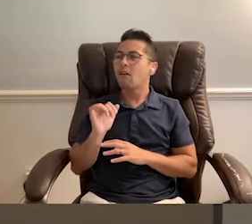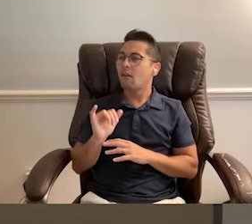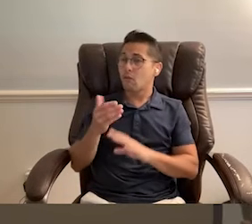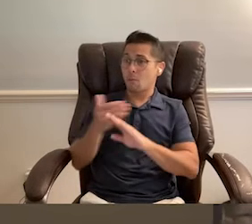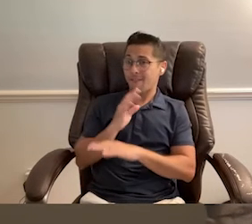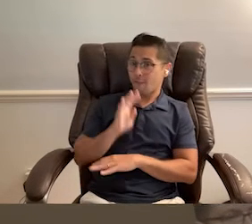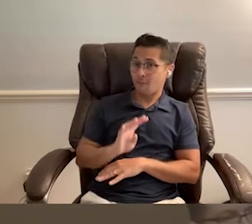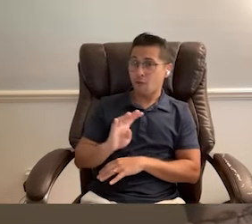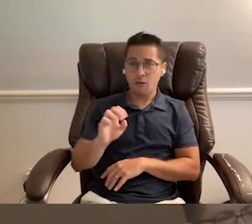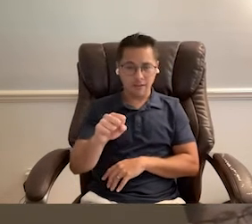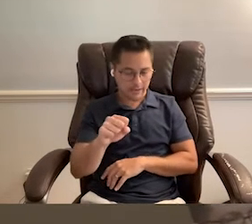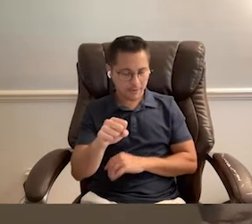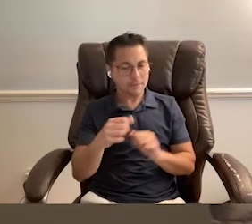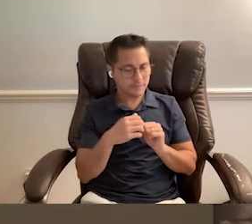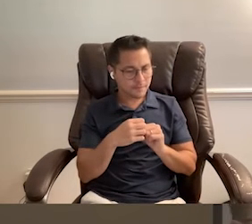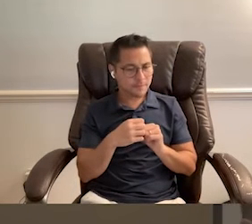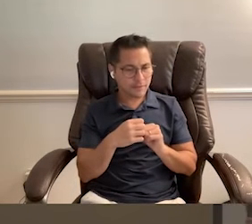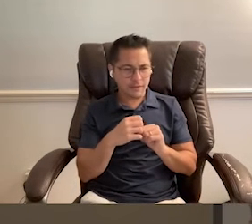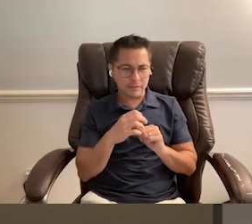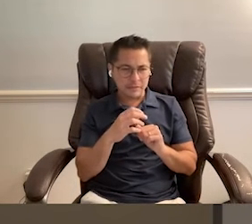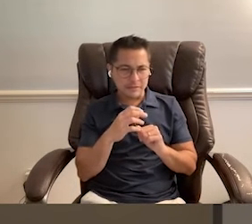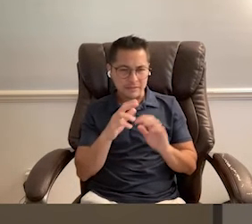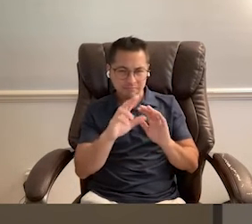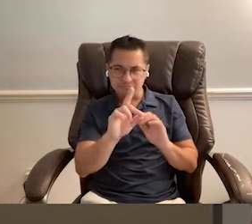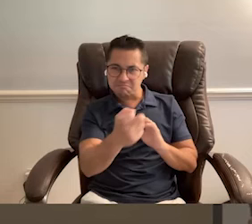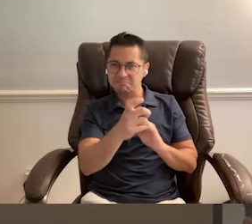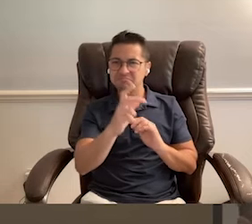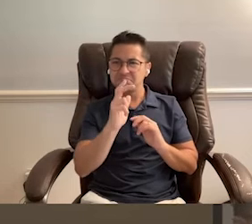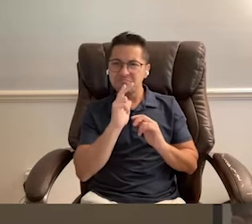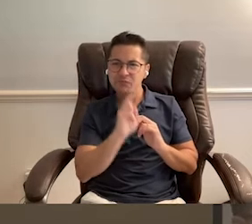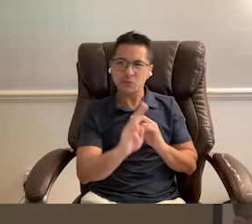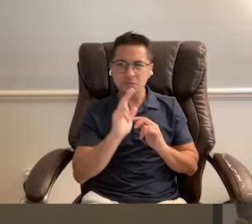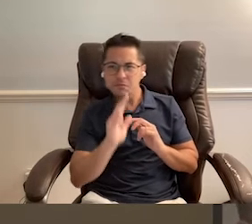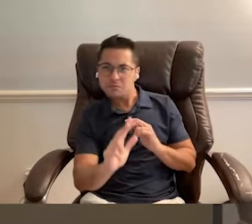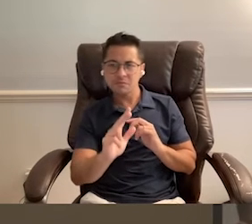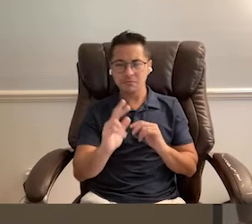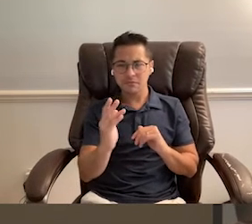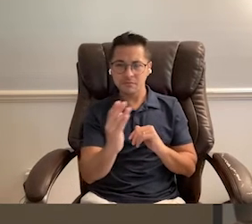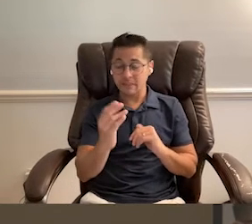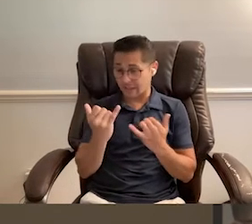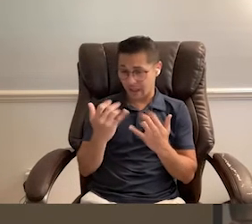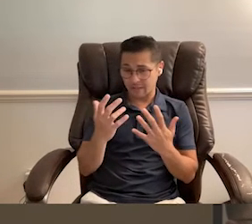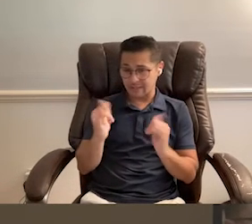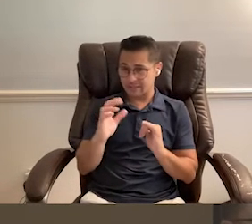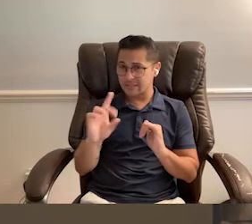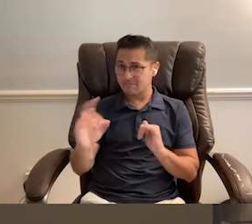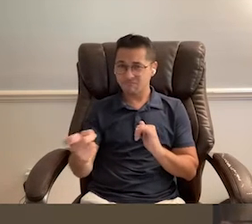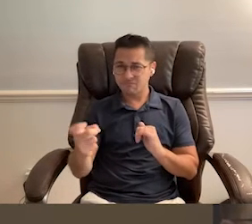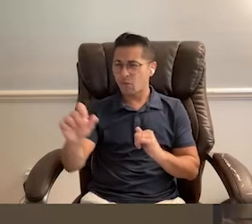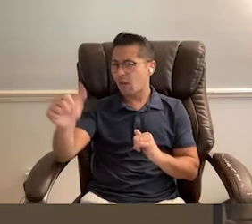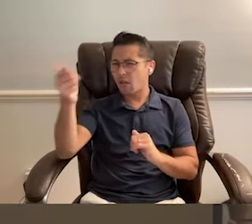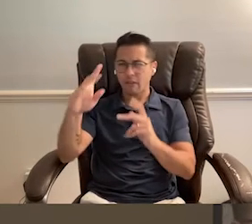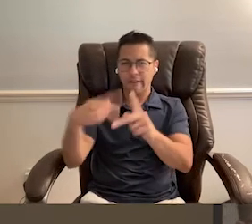with 3 years old. Okay. And even now they diagnose it with another kind of